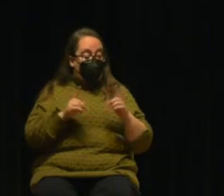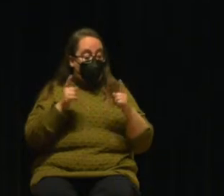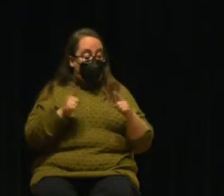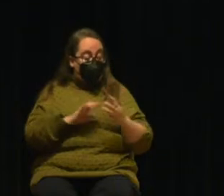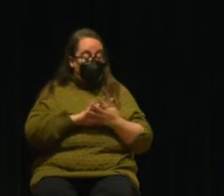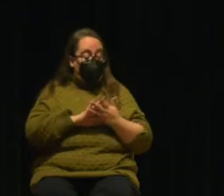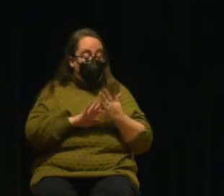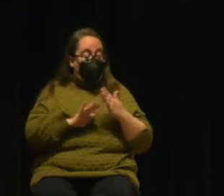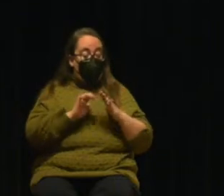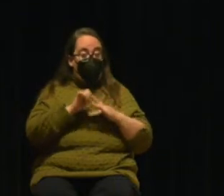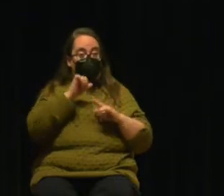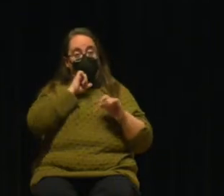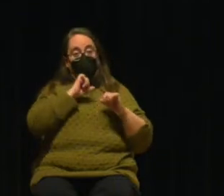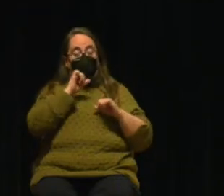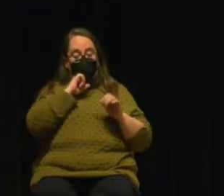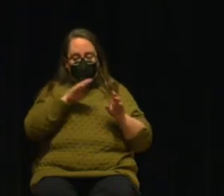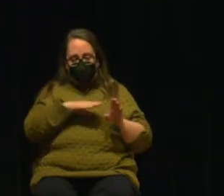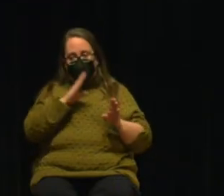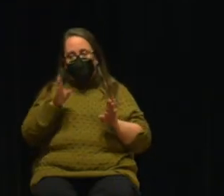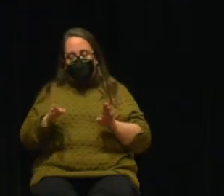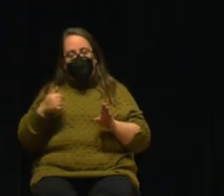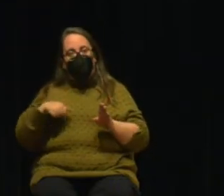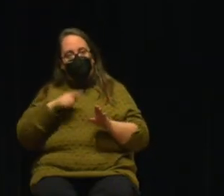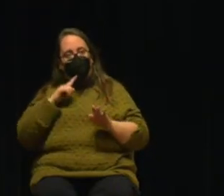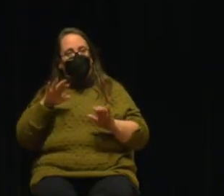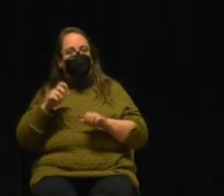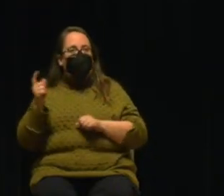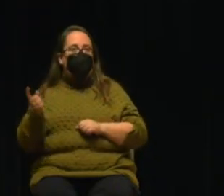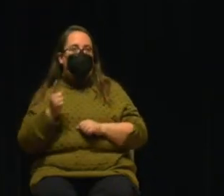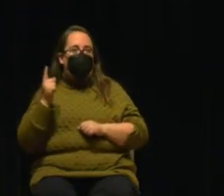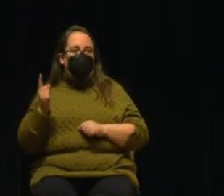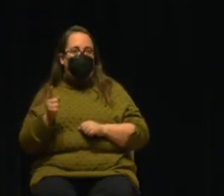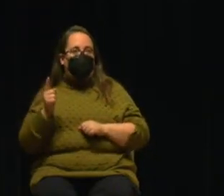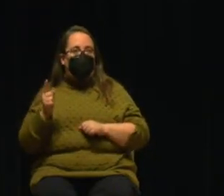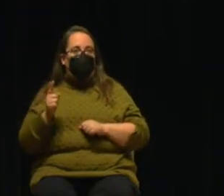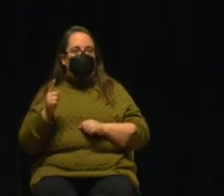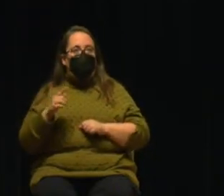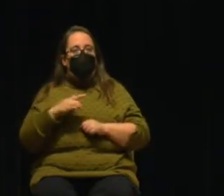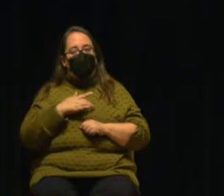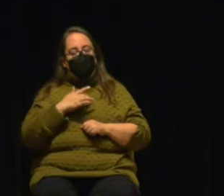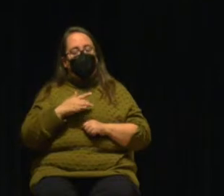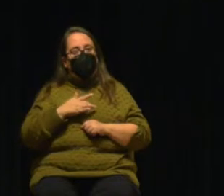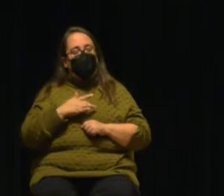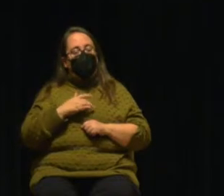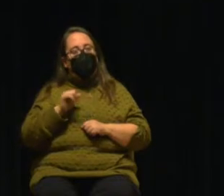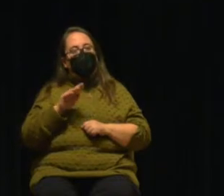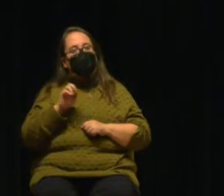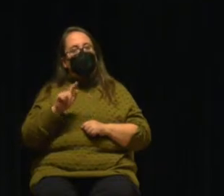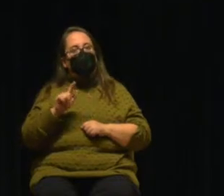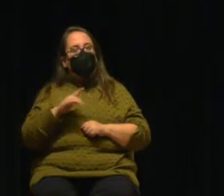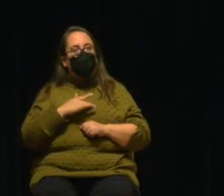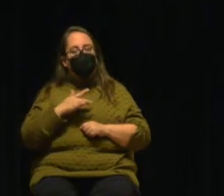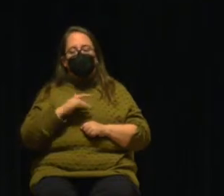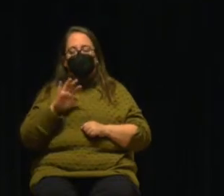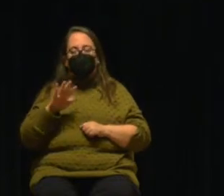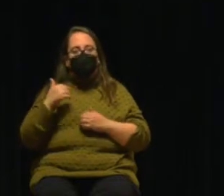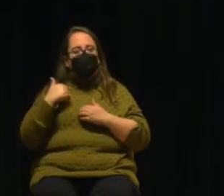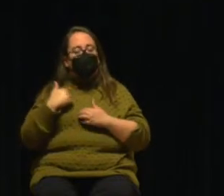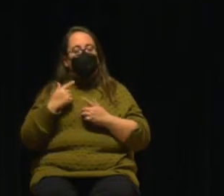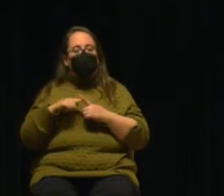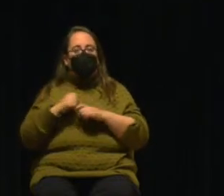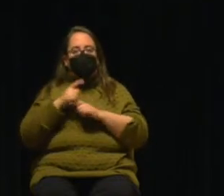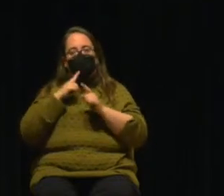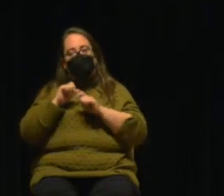these setbacks, we are accomplishing something, and Still felt that it is his responsibility to make sure that this message got